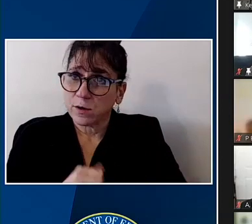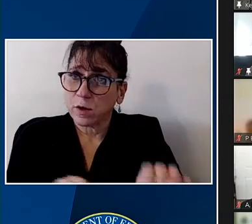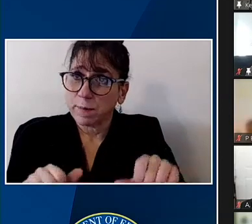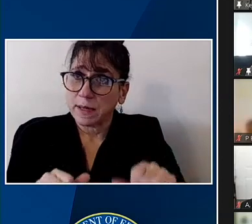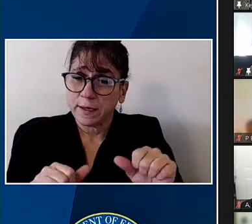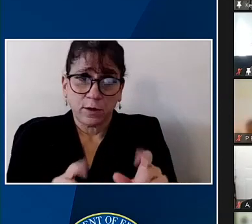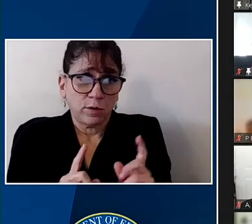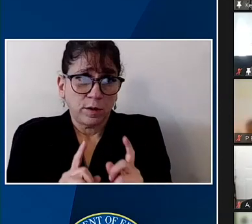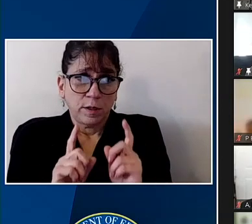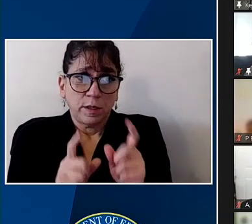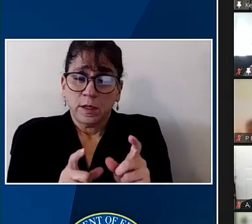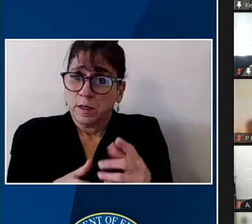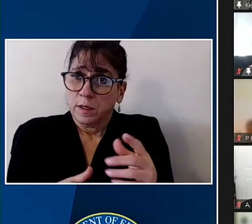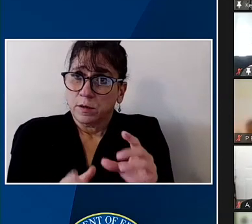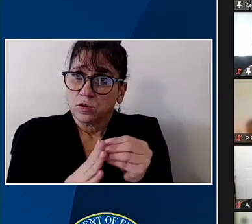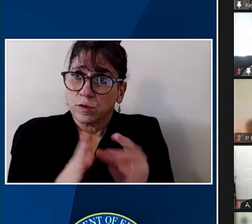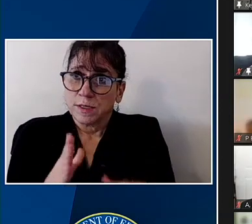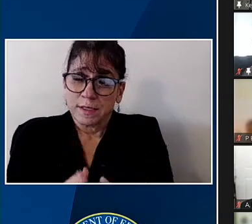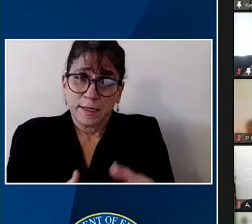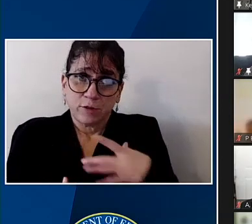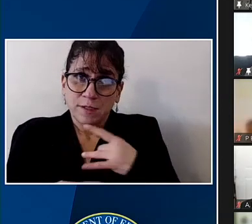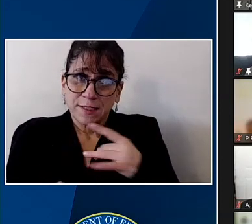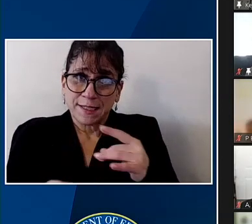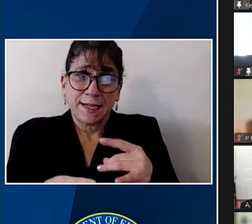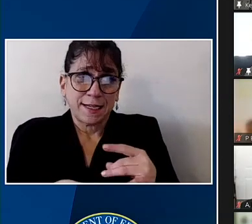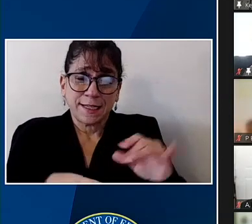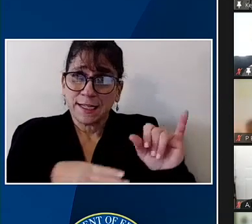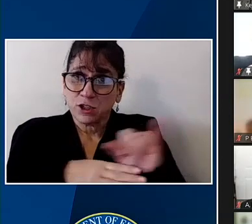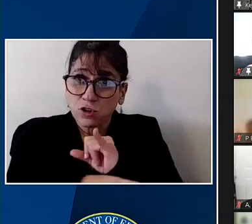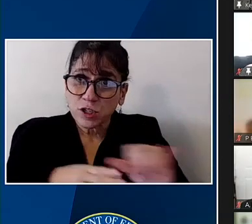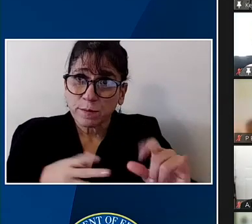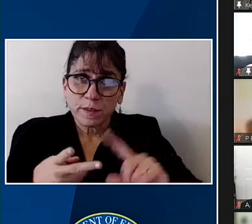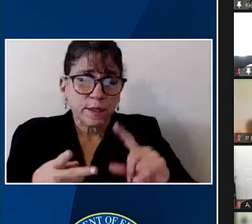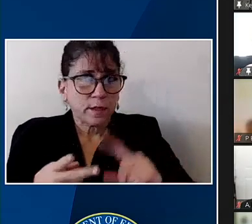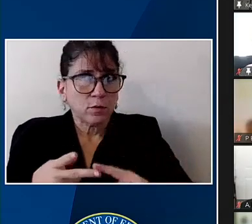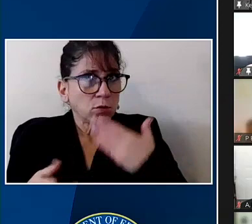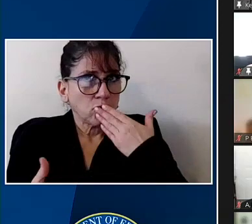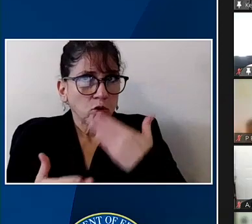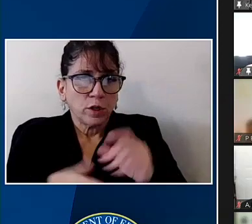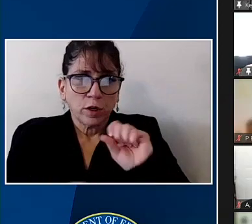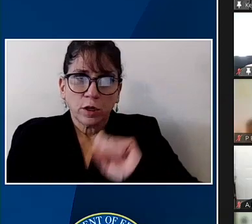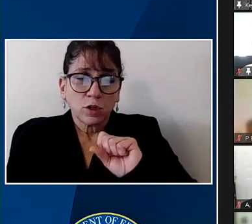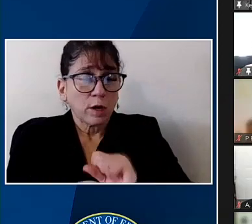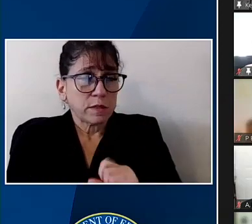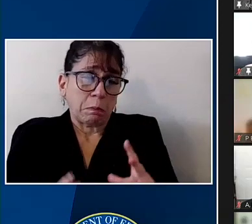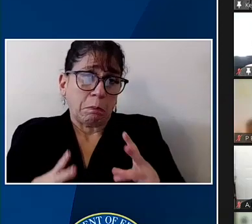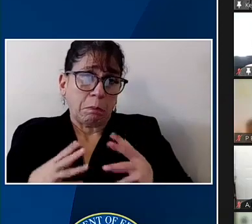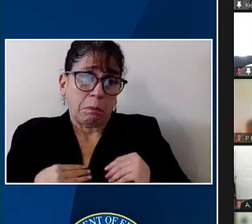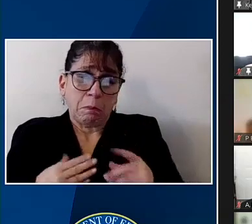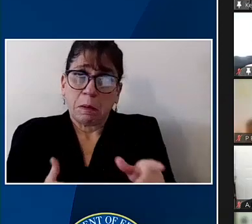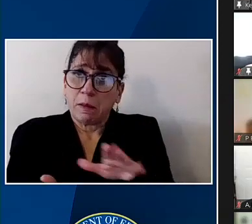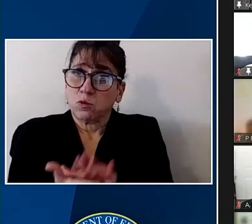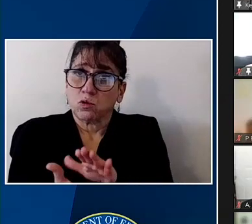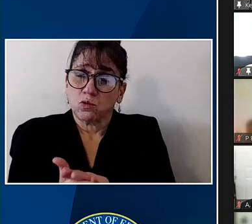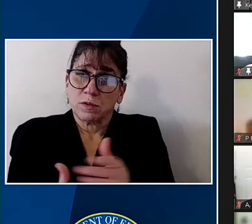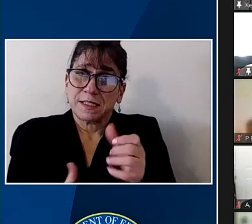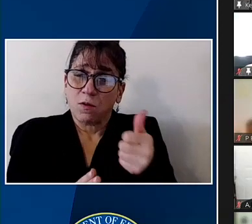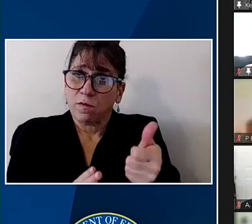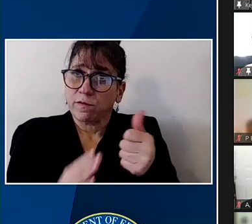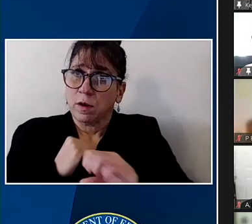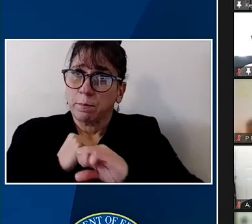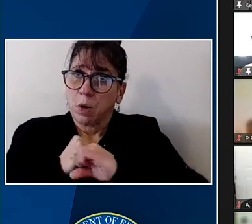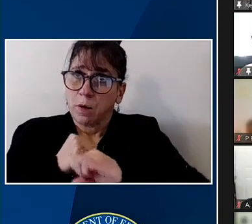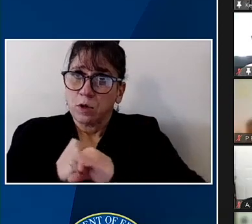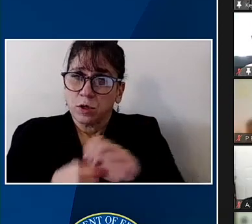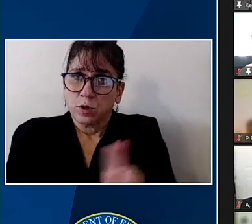students interesting externships and prestigious jobs. I fully bought into the school's self-promotion and helped to use